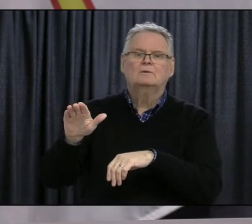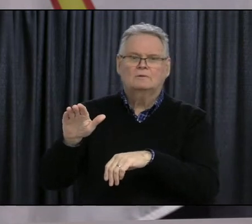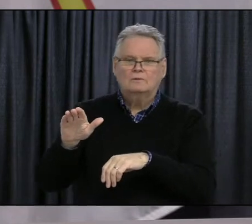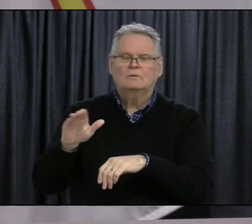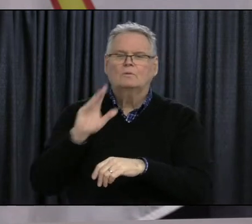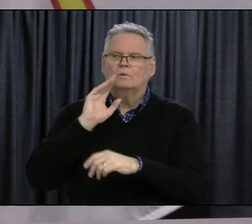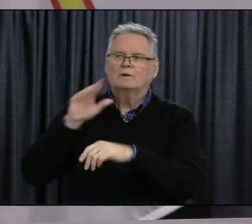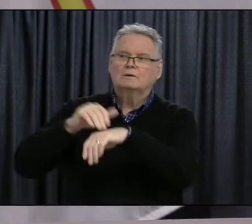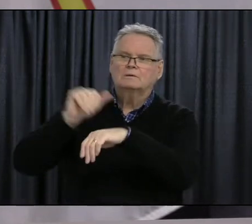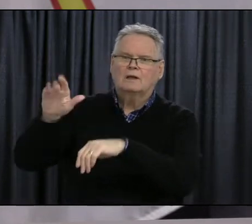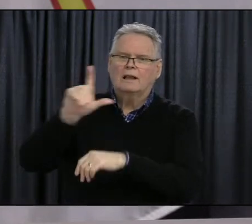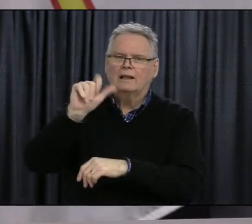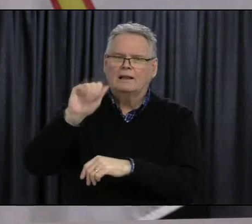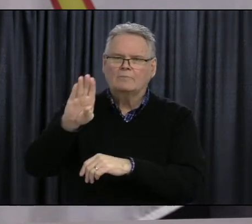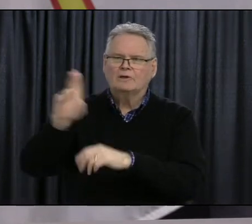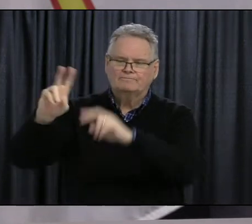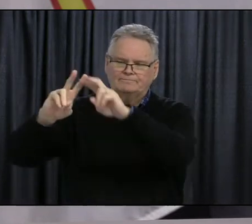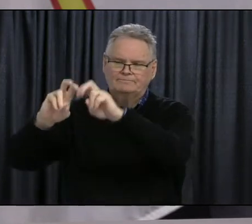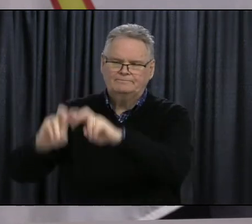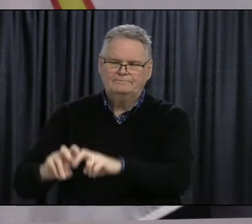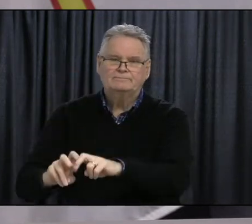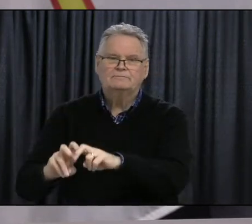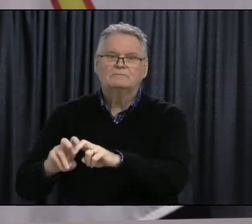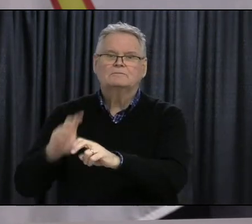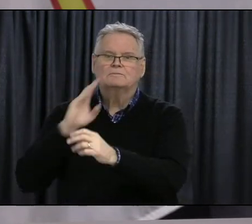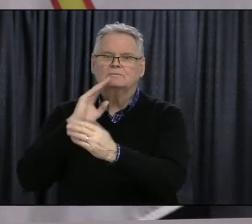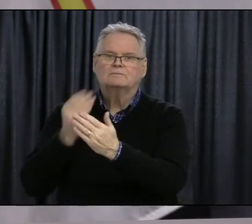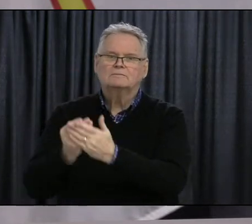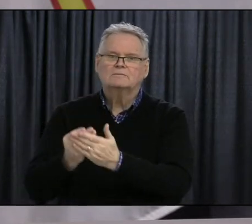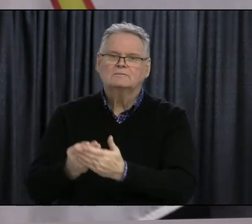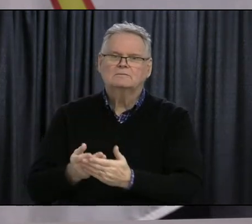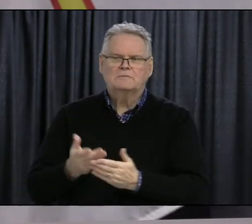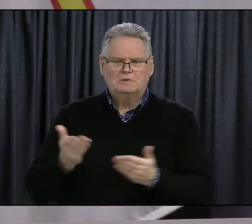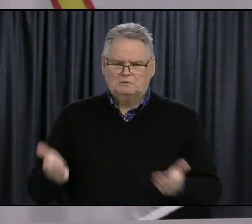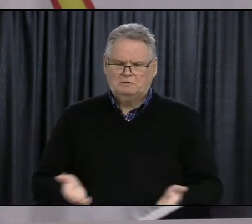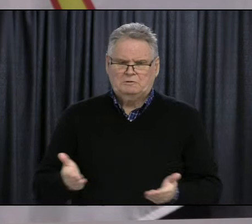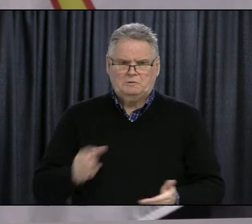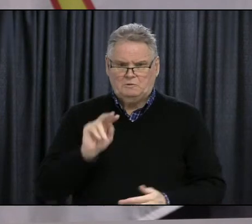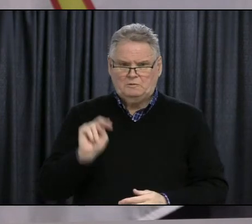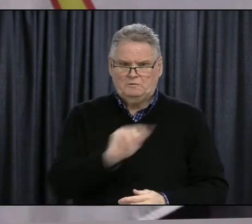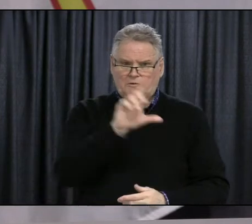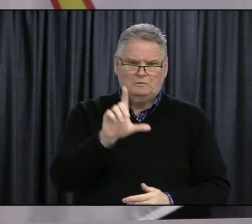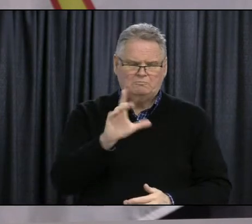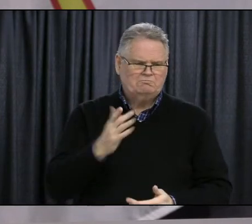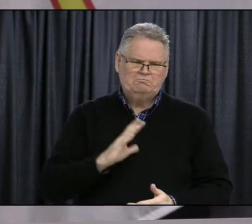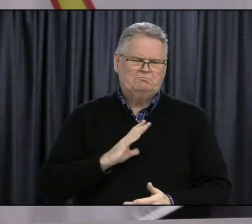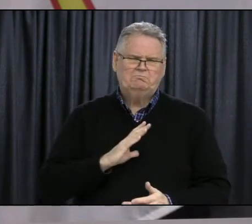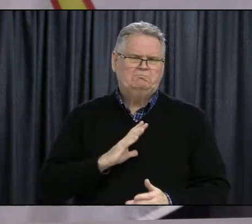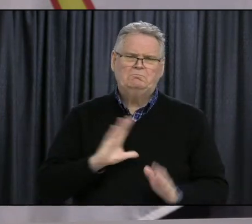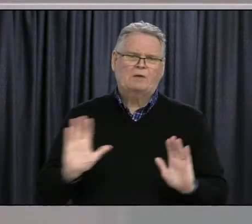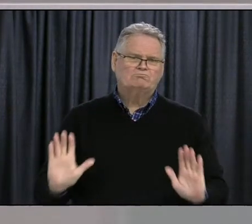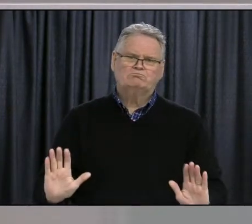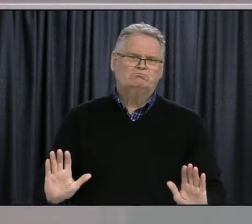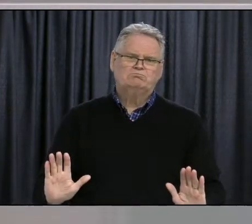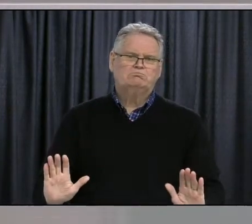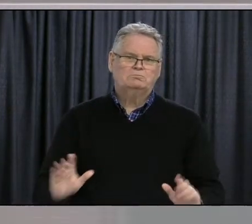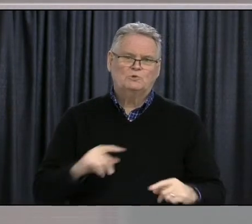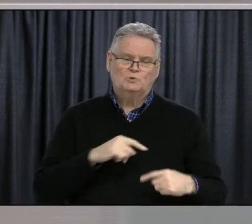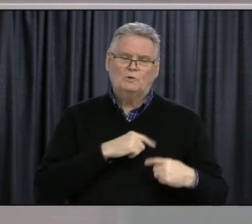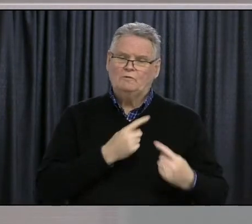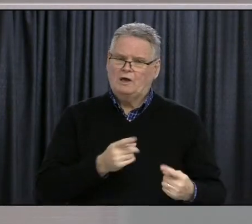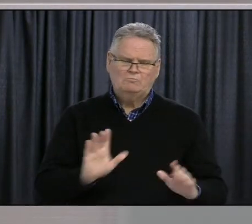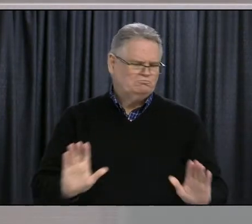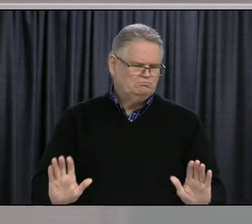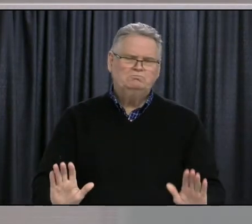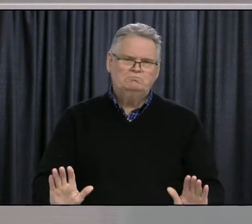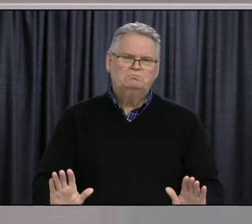any indications that that is the case, but as I said, it's still very early in the investigation. Thank you. And I know